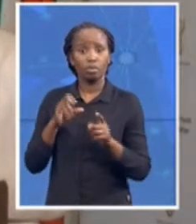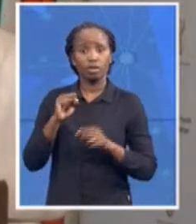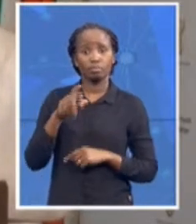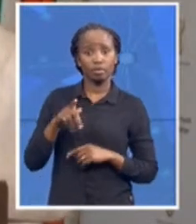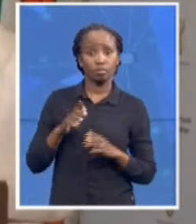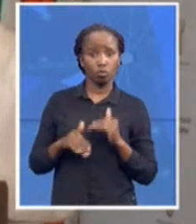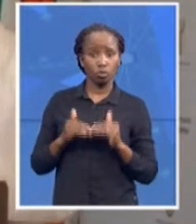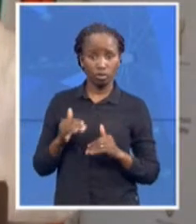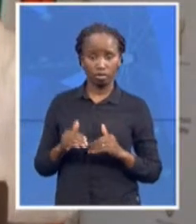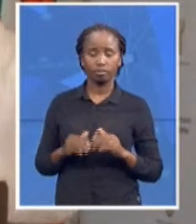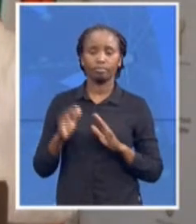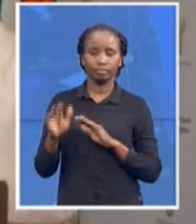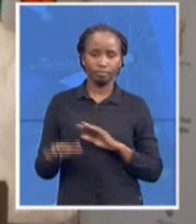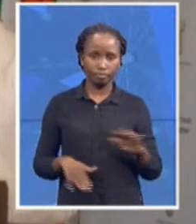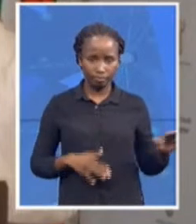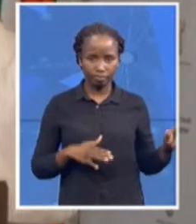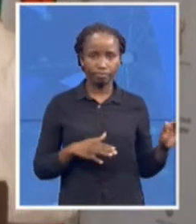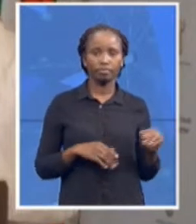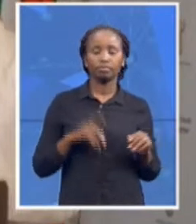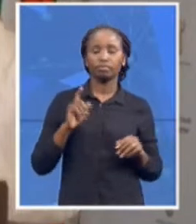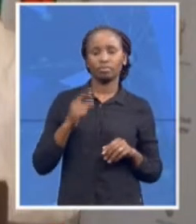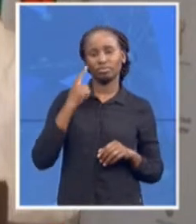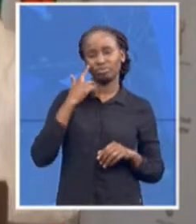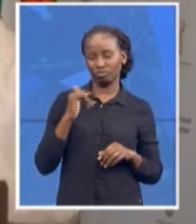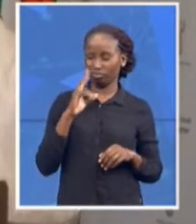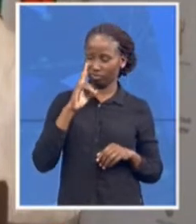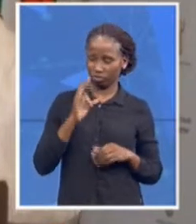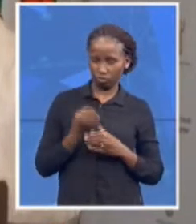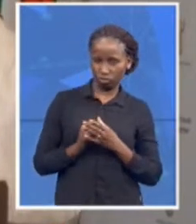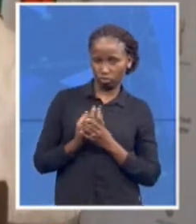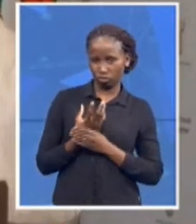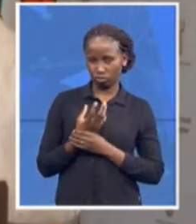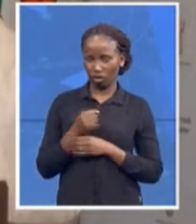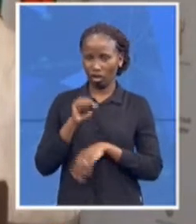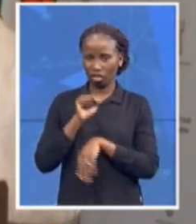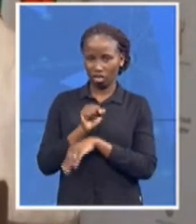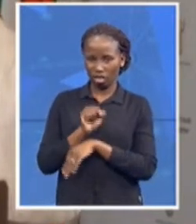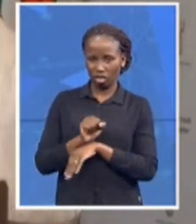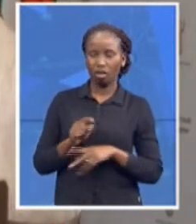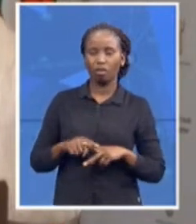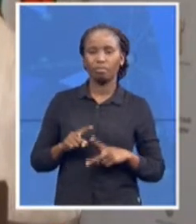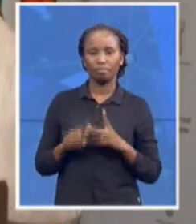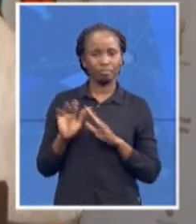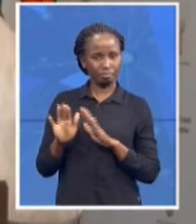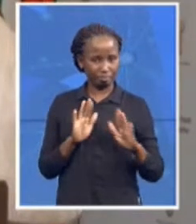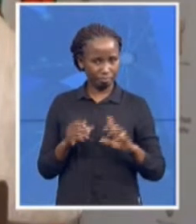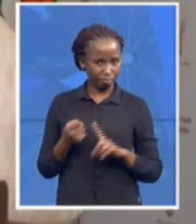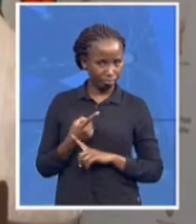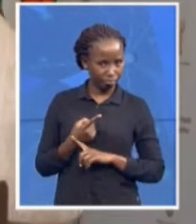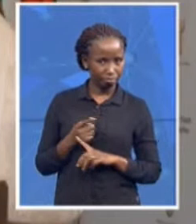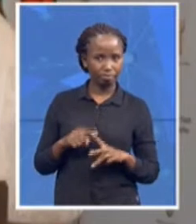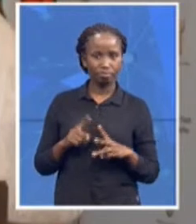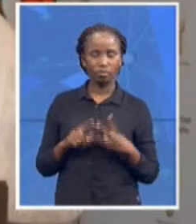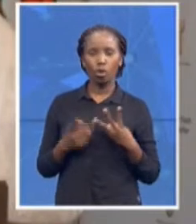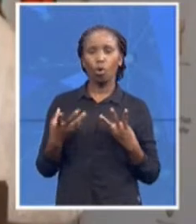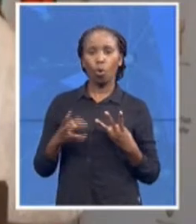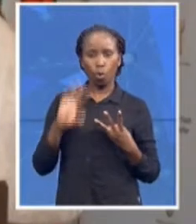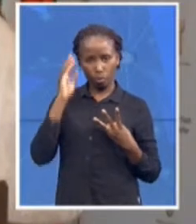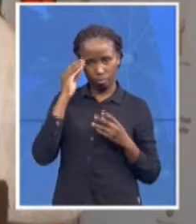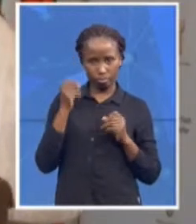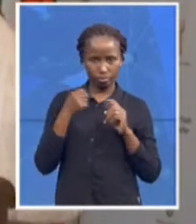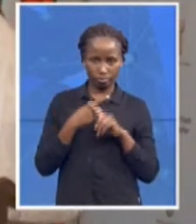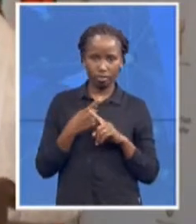gross negligence, misconduct, or dereliction of duty in respect of the CFO tasked with the management of the PESP